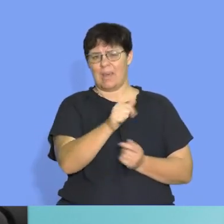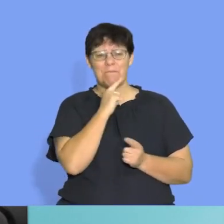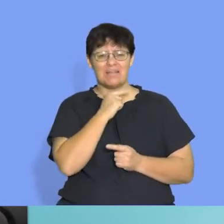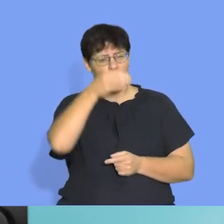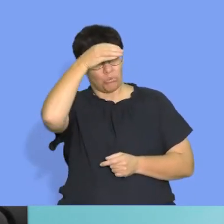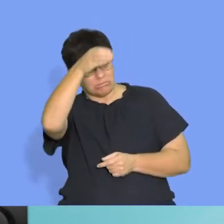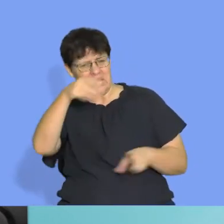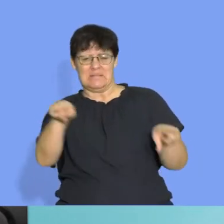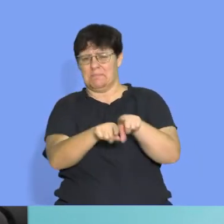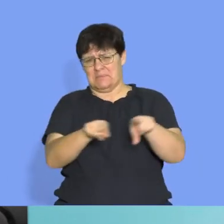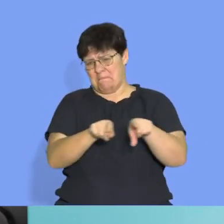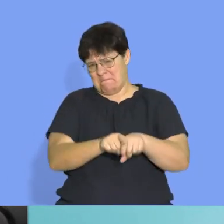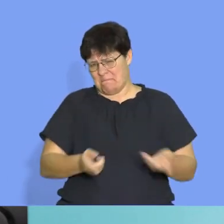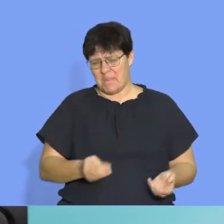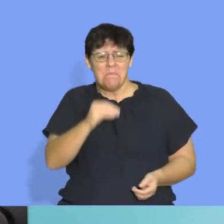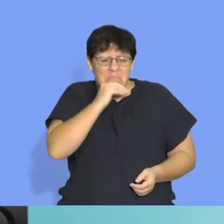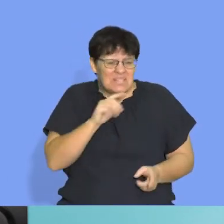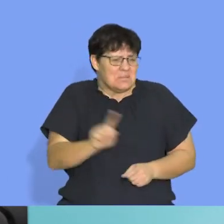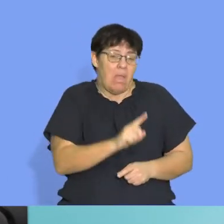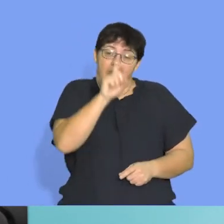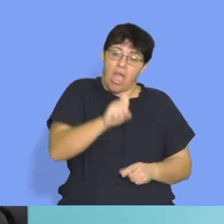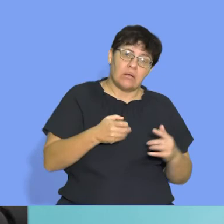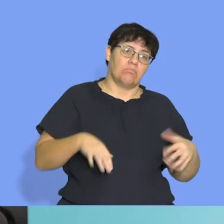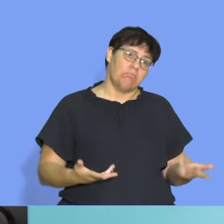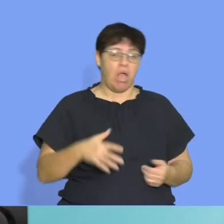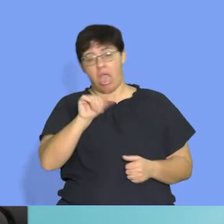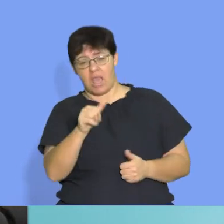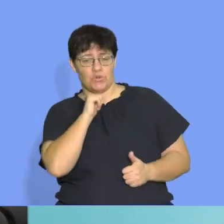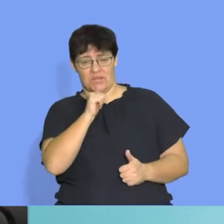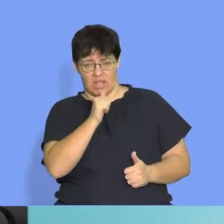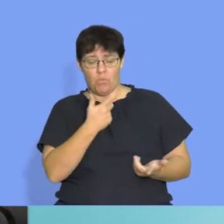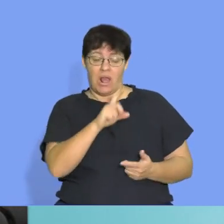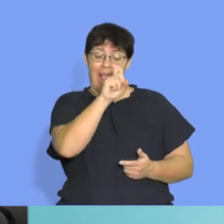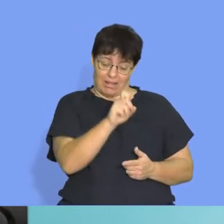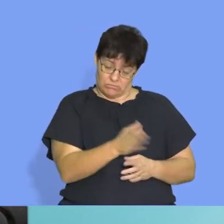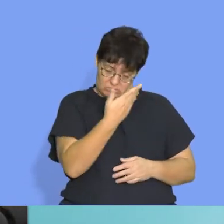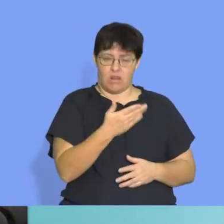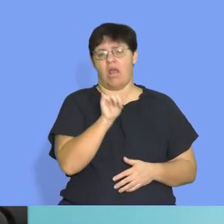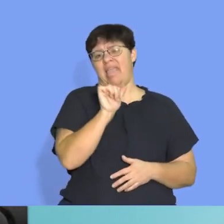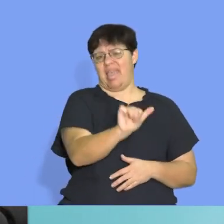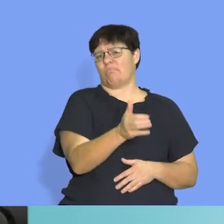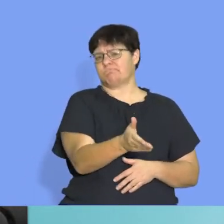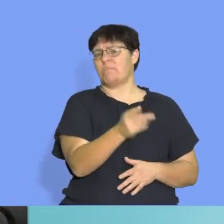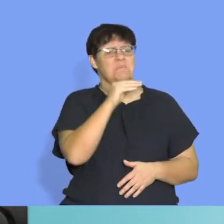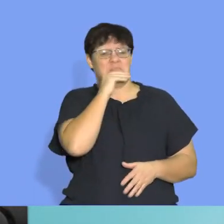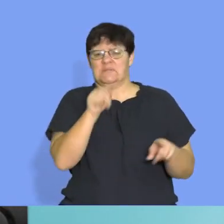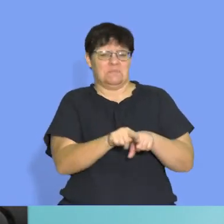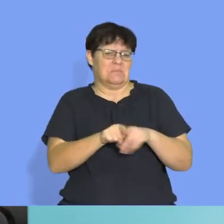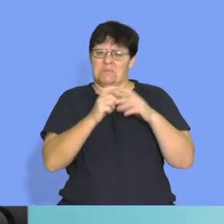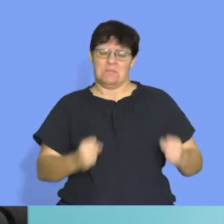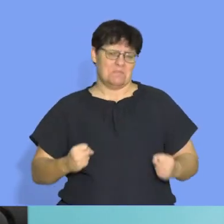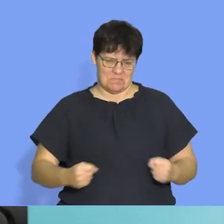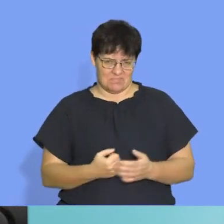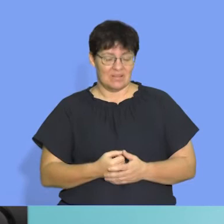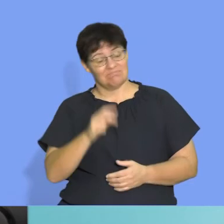as solving for x. I'm just gonna substitute x as a in this one, and then we'll be solving these questions. But for now,